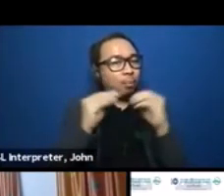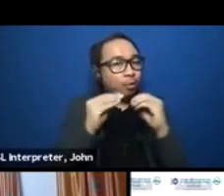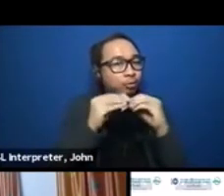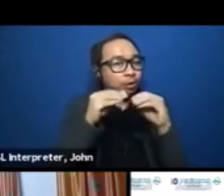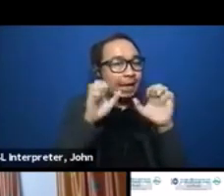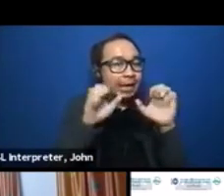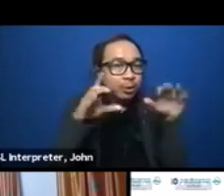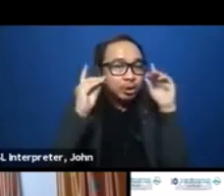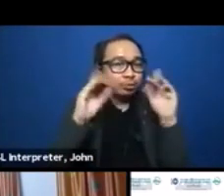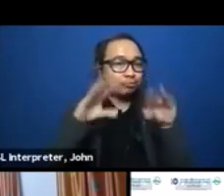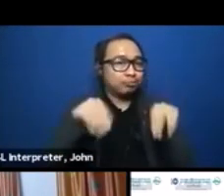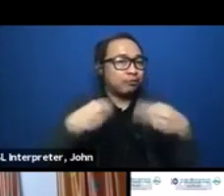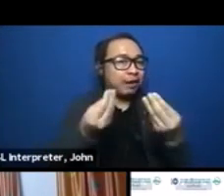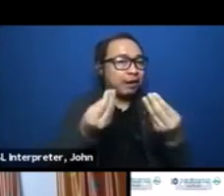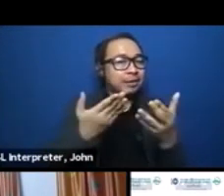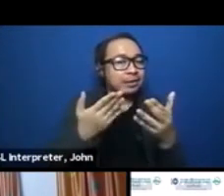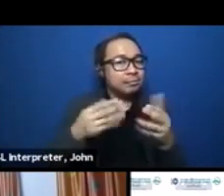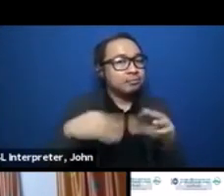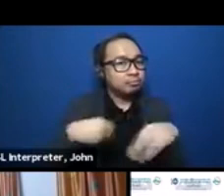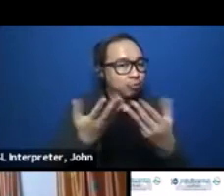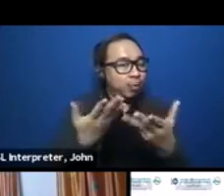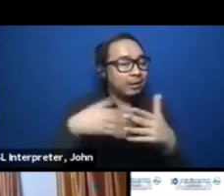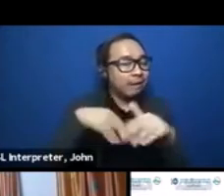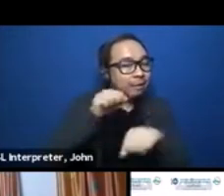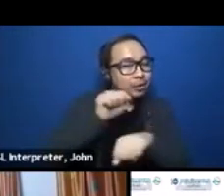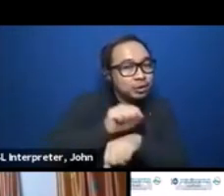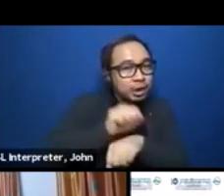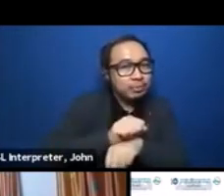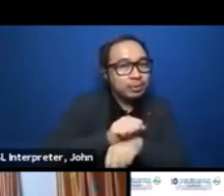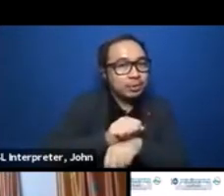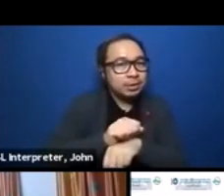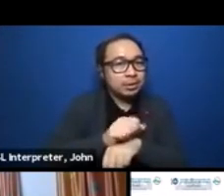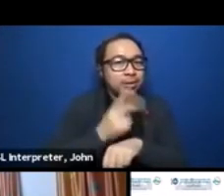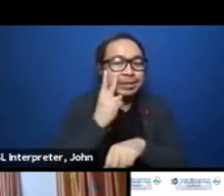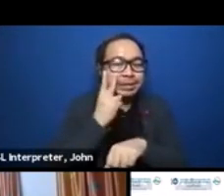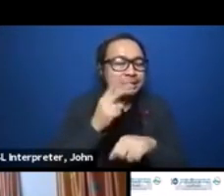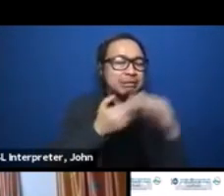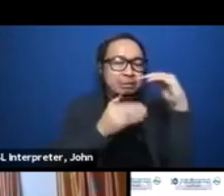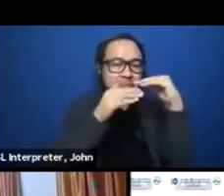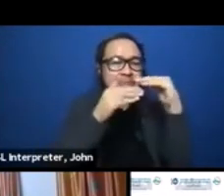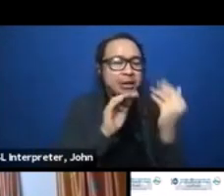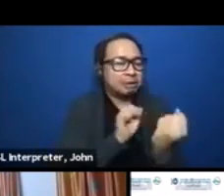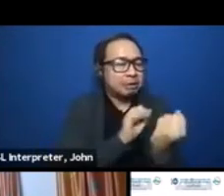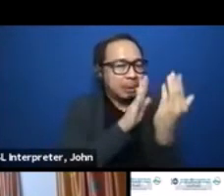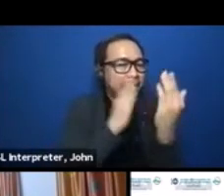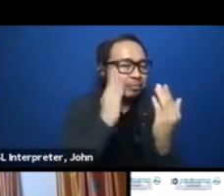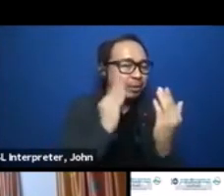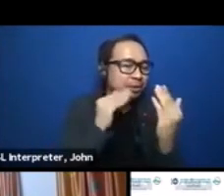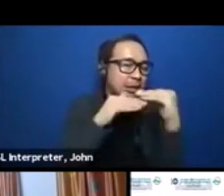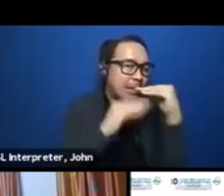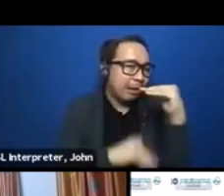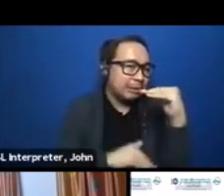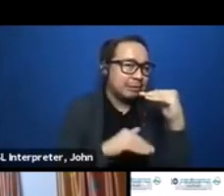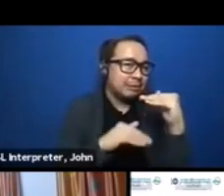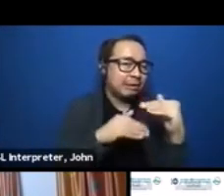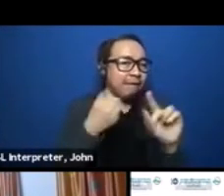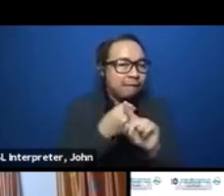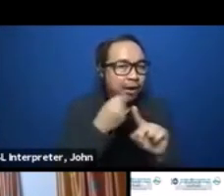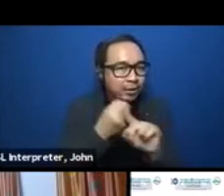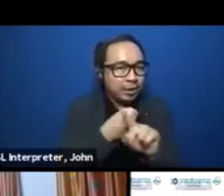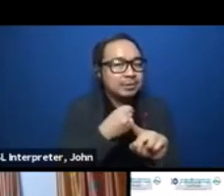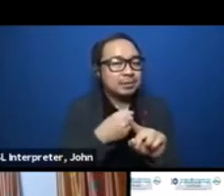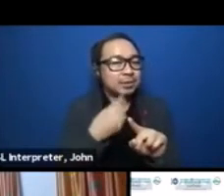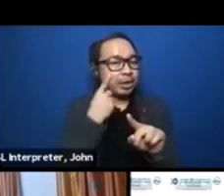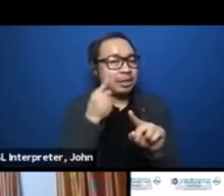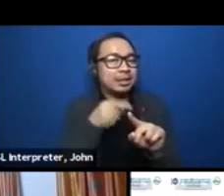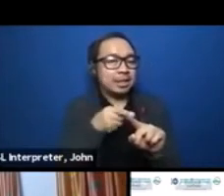they are into jobs, they face less violence. I think more and more efforts should be made to make